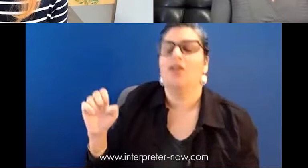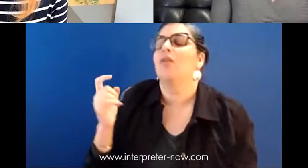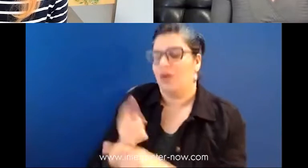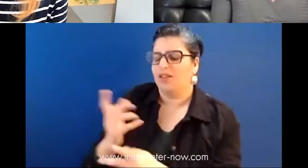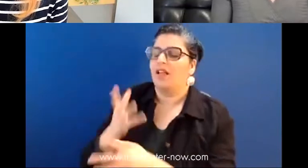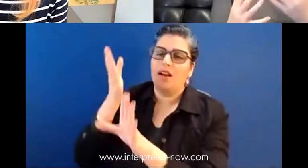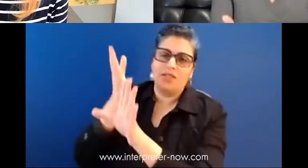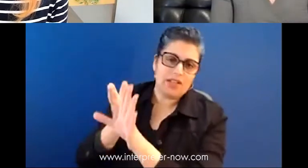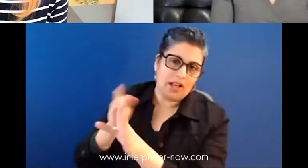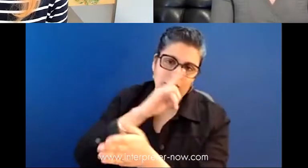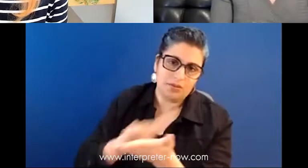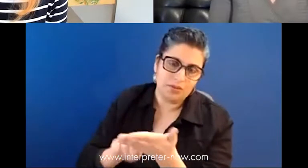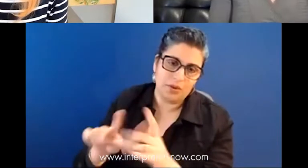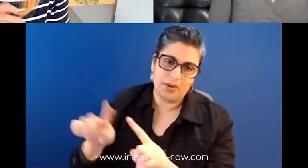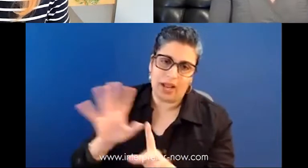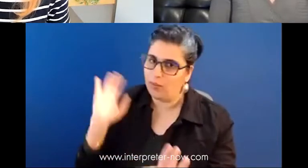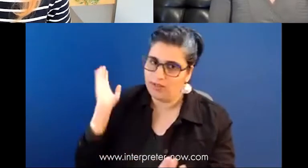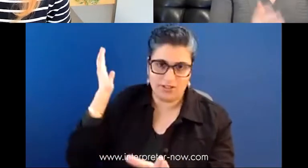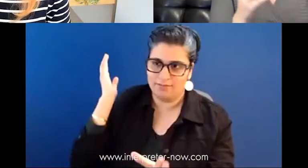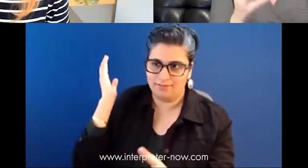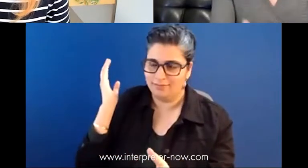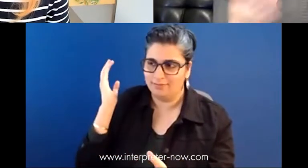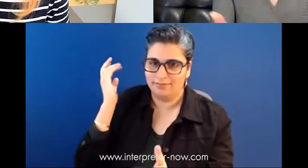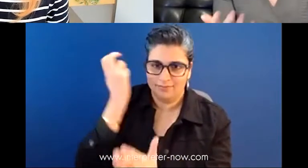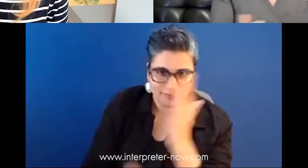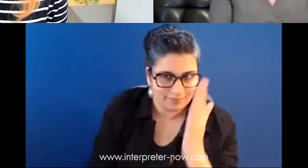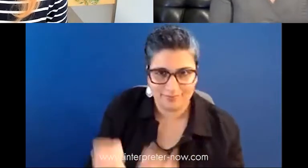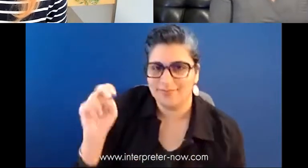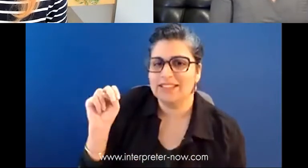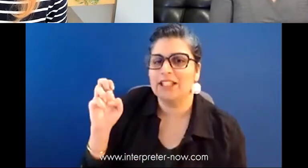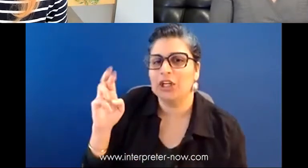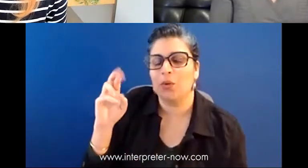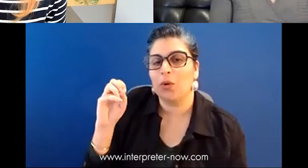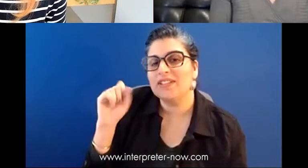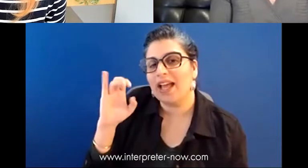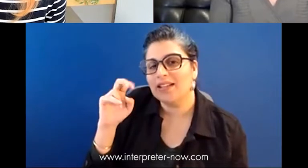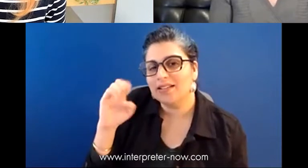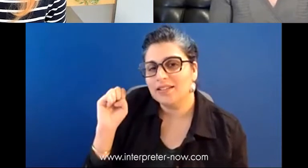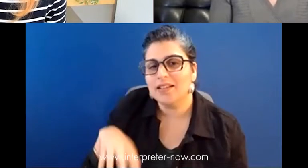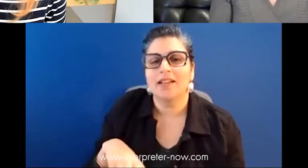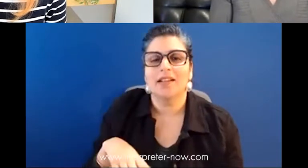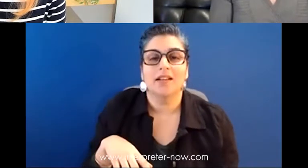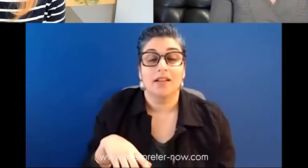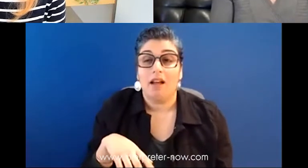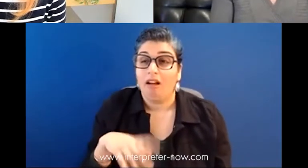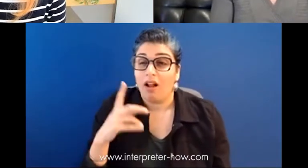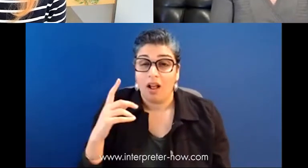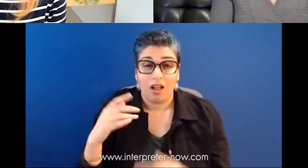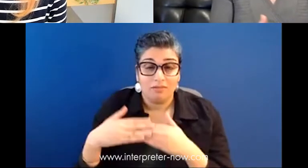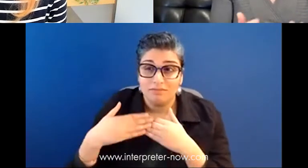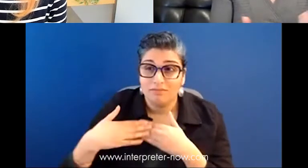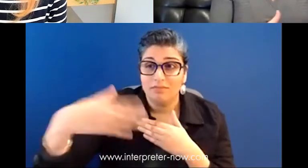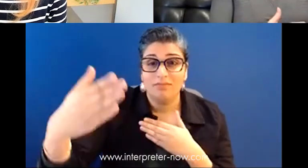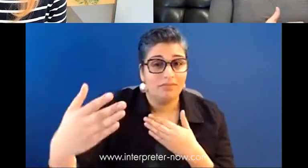we could go through here, but I want to get right into the neuroscience. But we do see, for years and years that, for